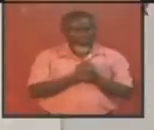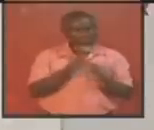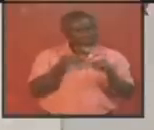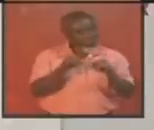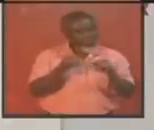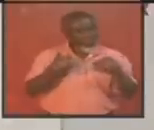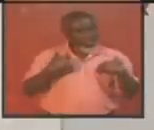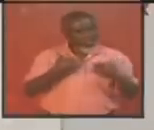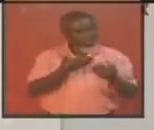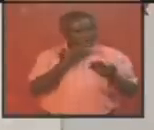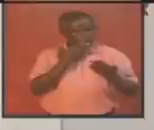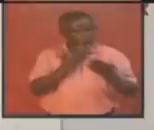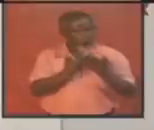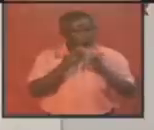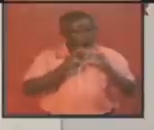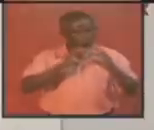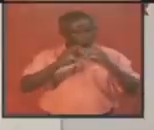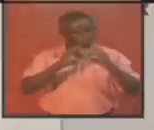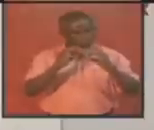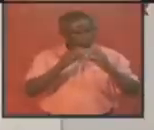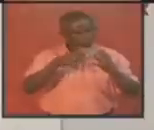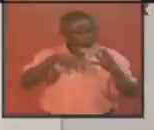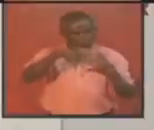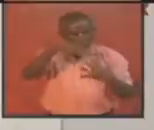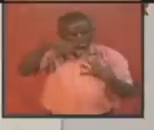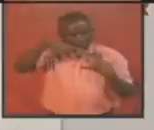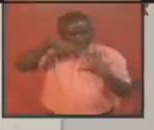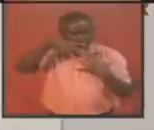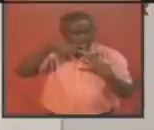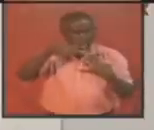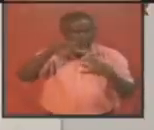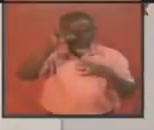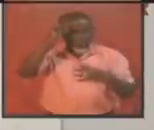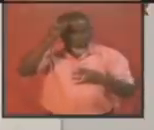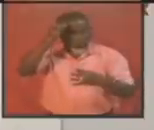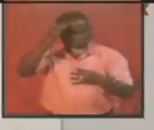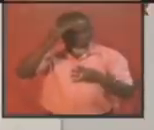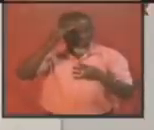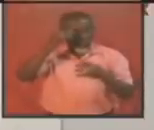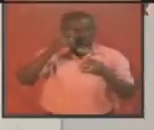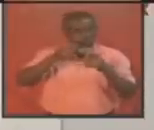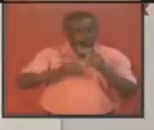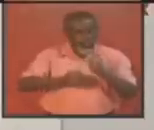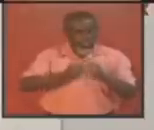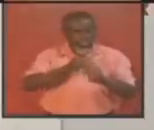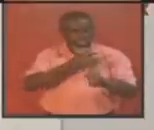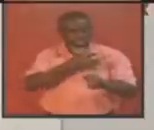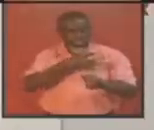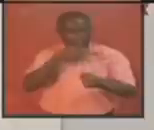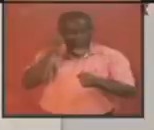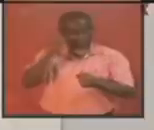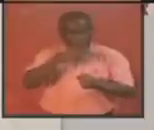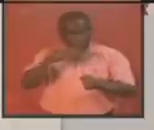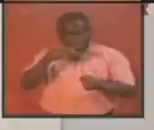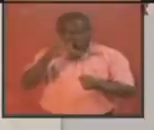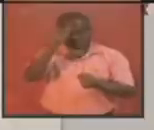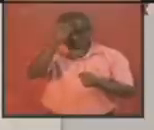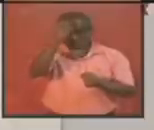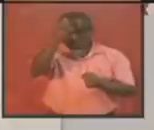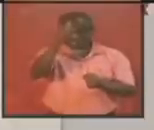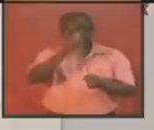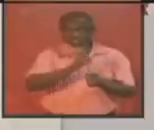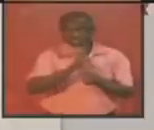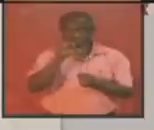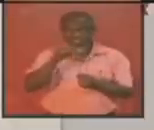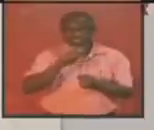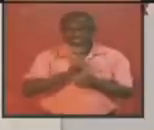separation between the government of India and the government of Trinidad and Tobago. In fact, it has been heralded, the